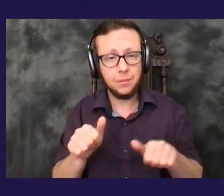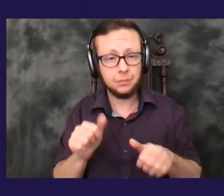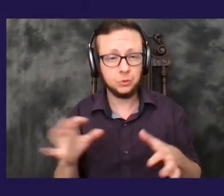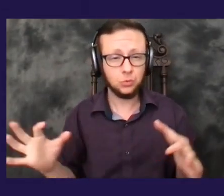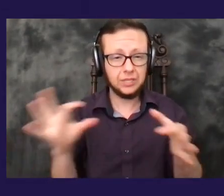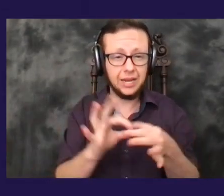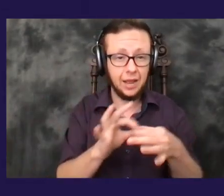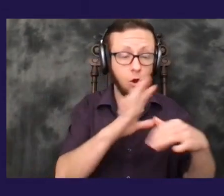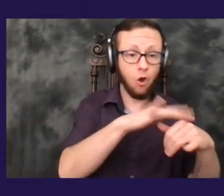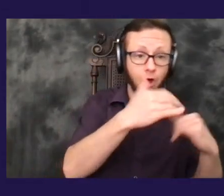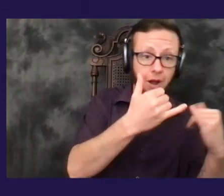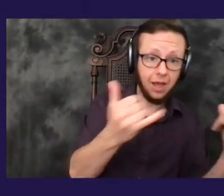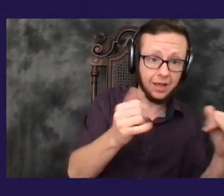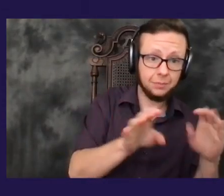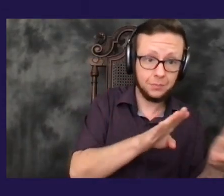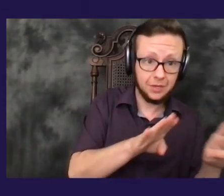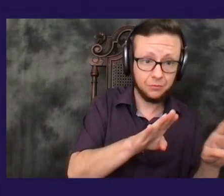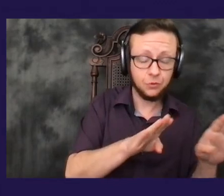and information